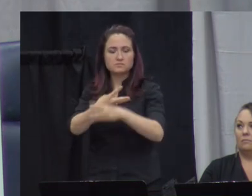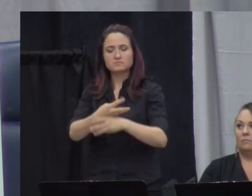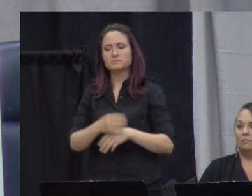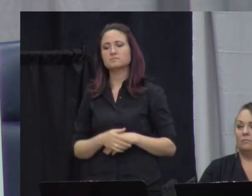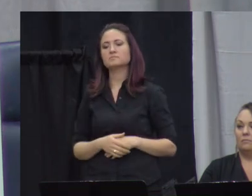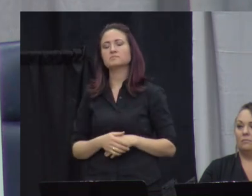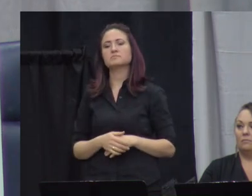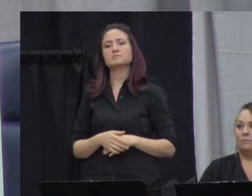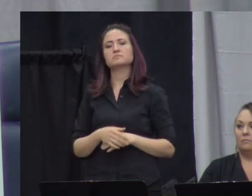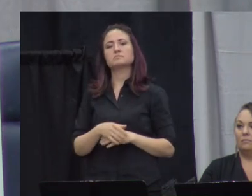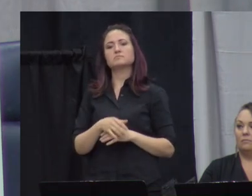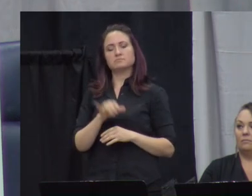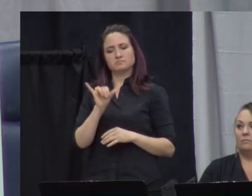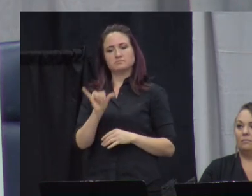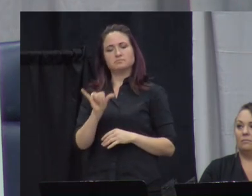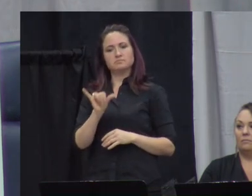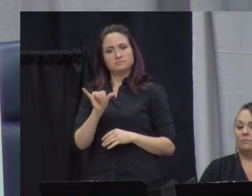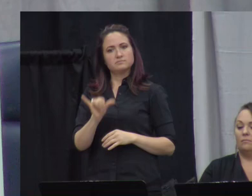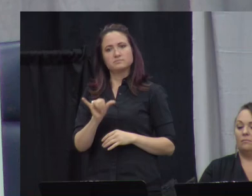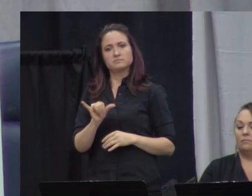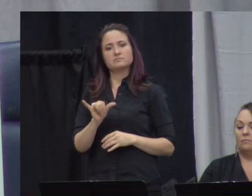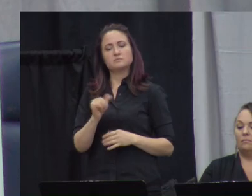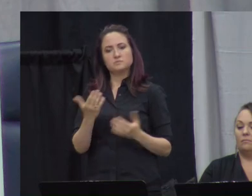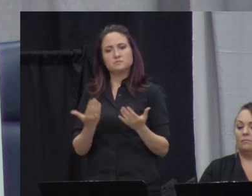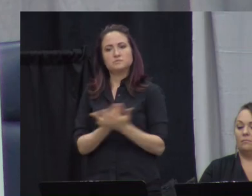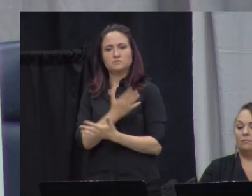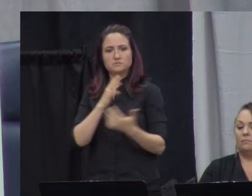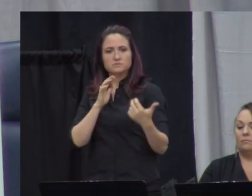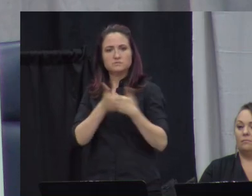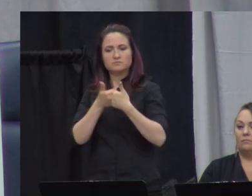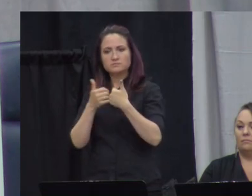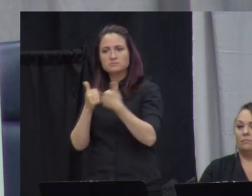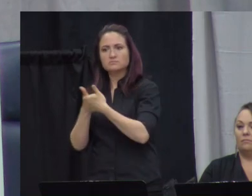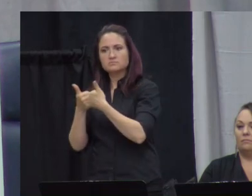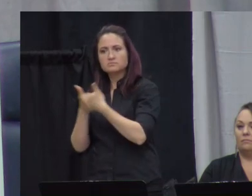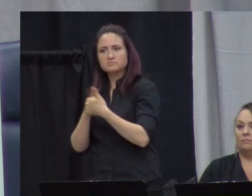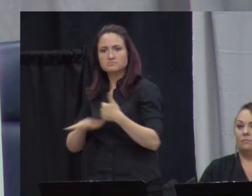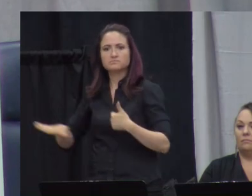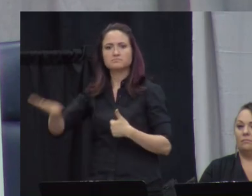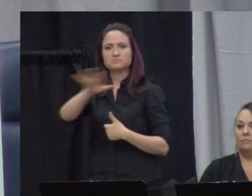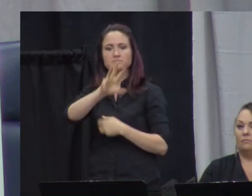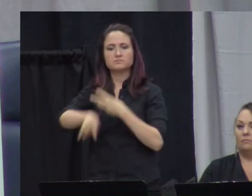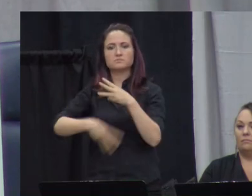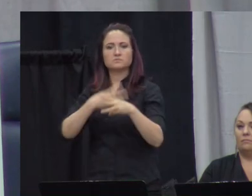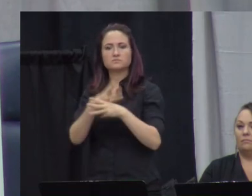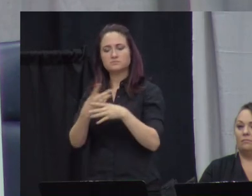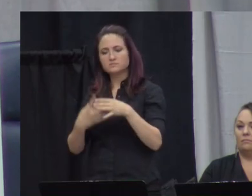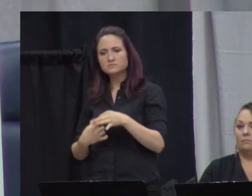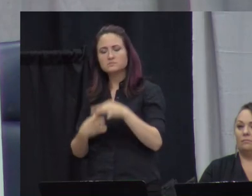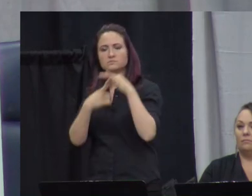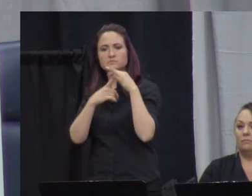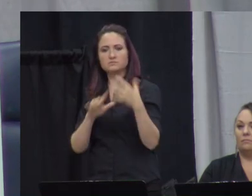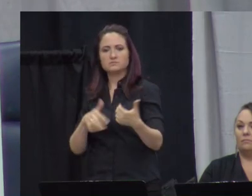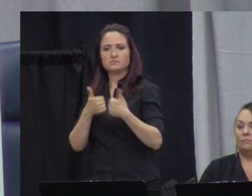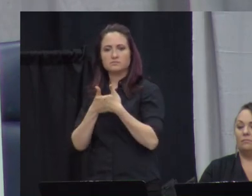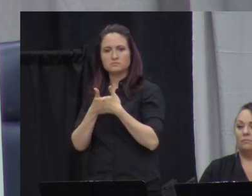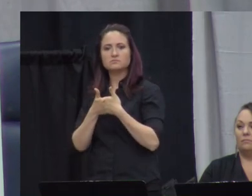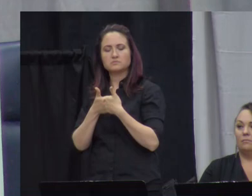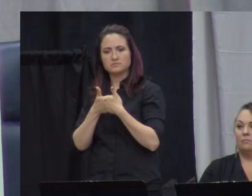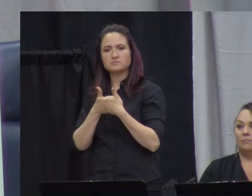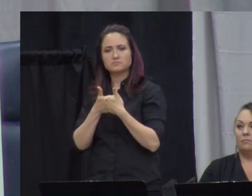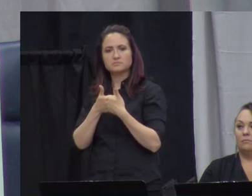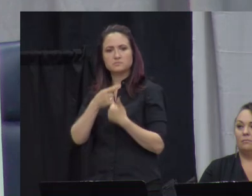scourge would bring unprecedented challenges for the world and its own unique set of challenges for our